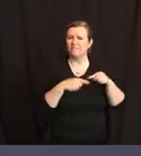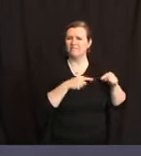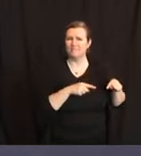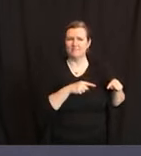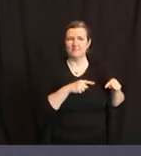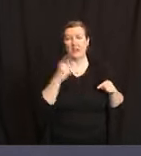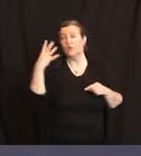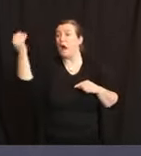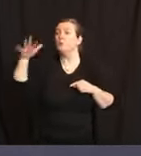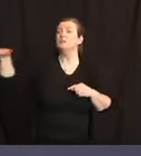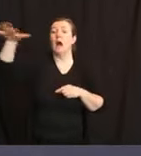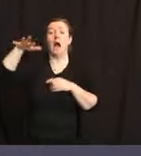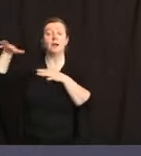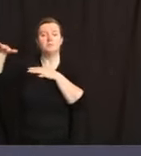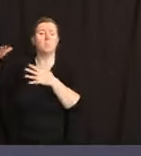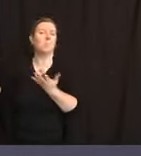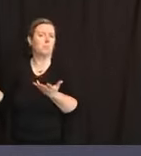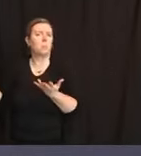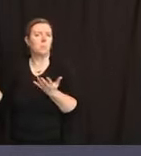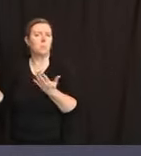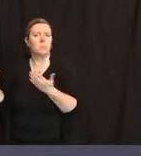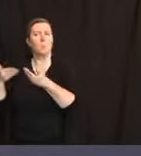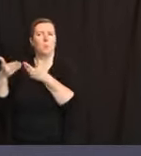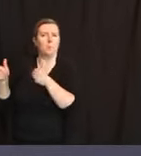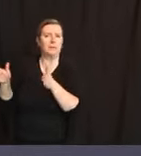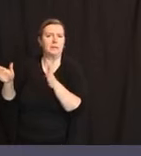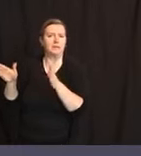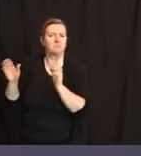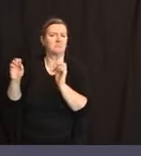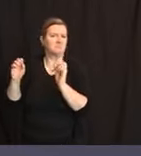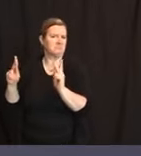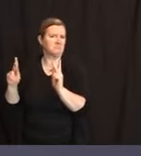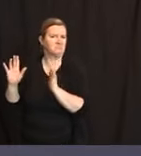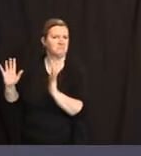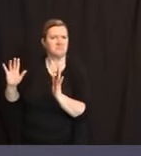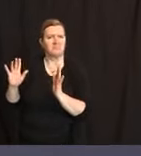could sign this executive order. Great cooperation up and down the